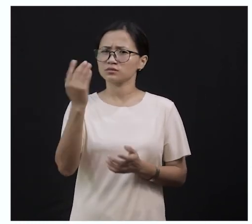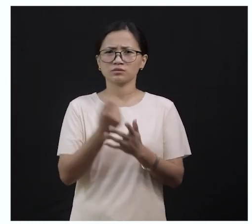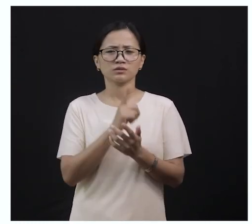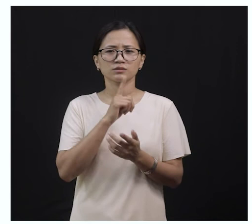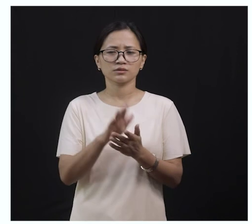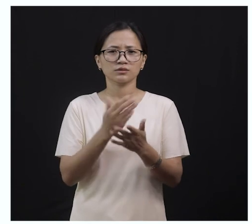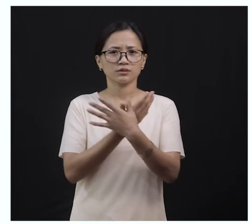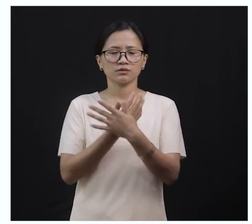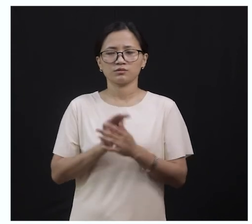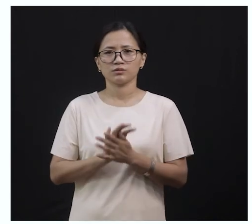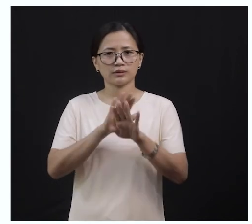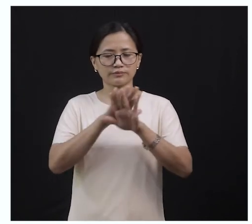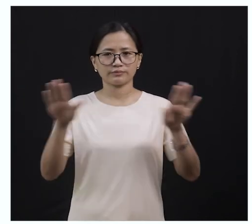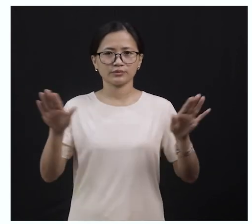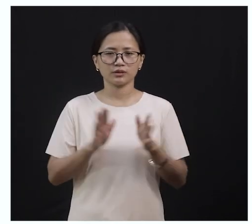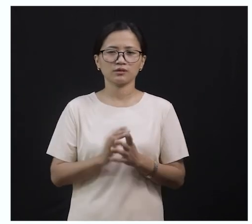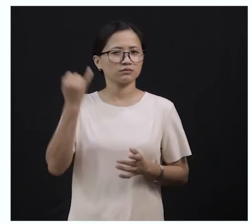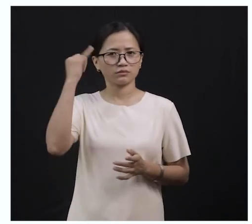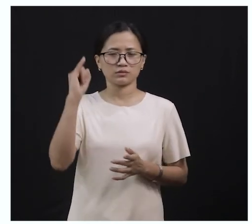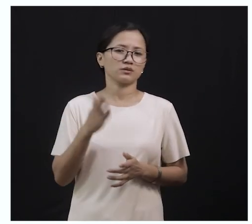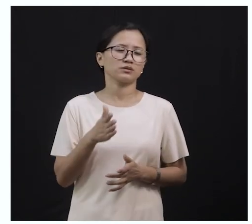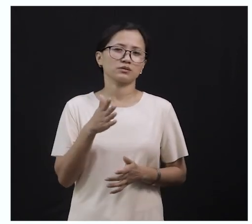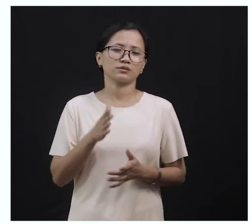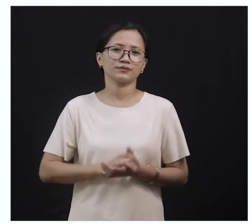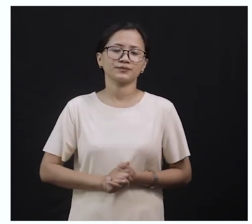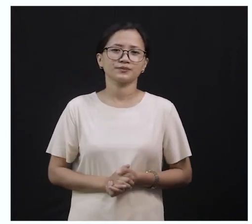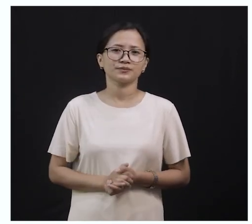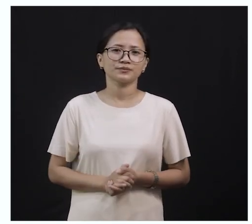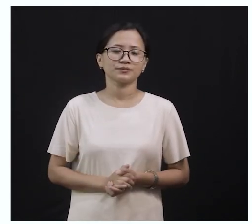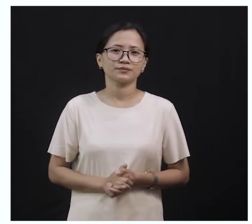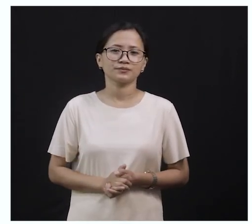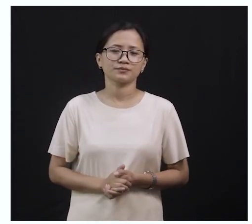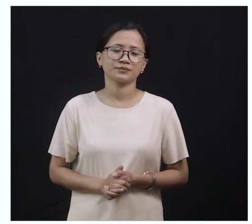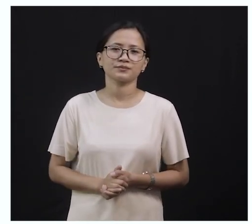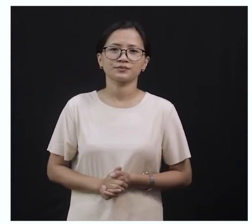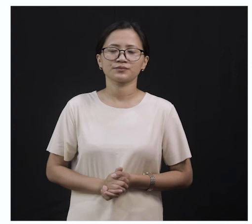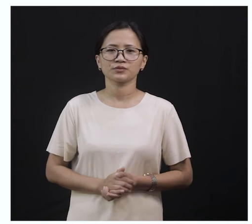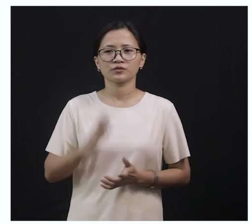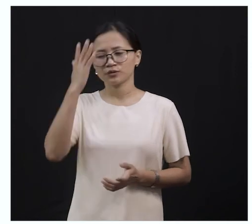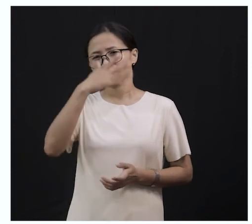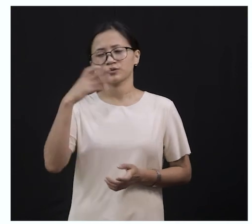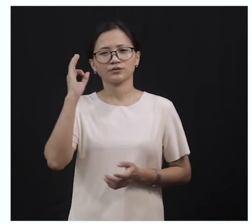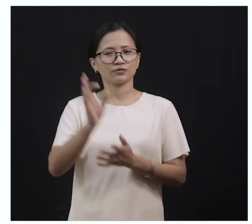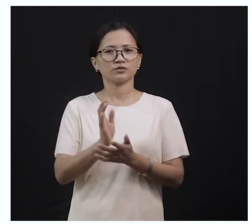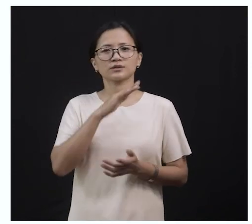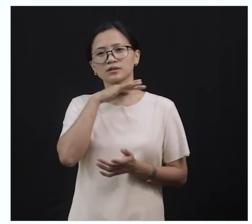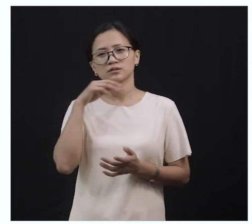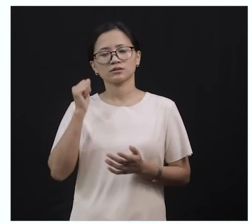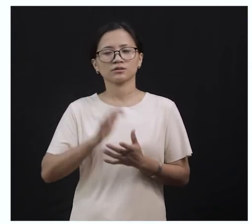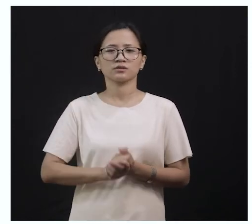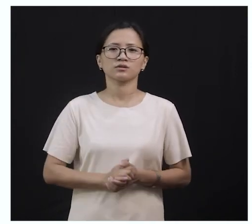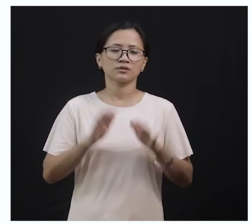be blank, right? We will not have any idea. We will not have any idea of the beautiful colors and all, right?